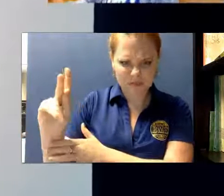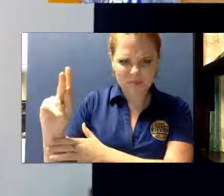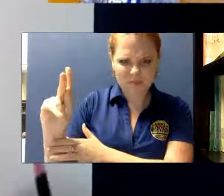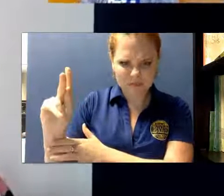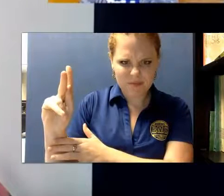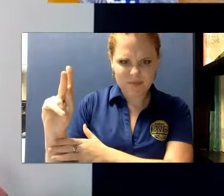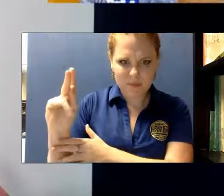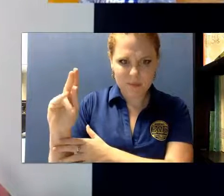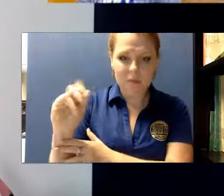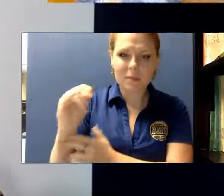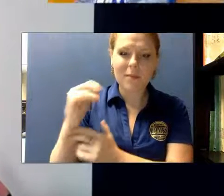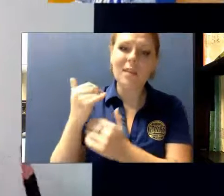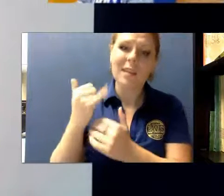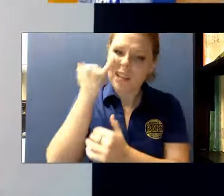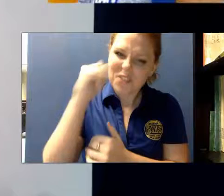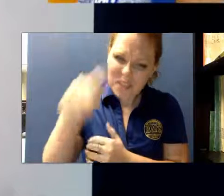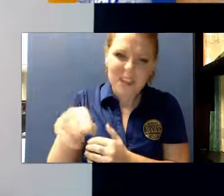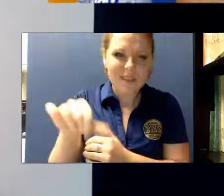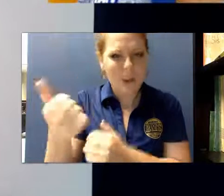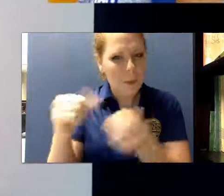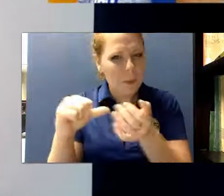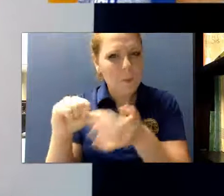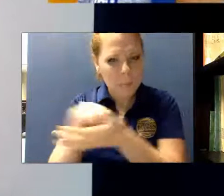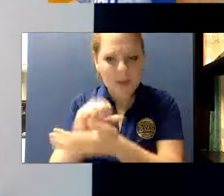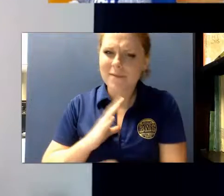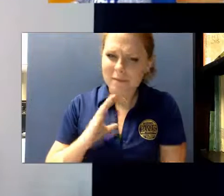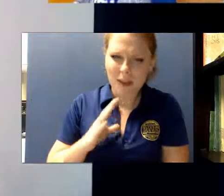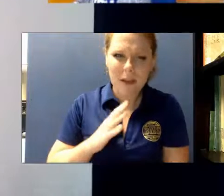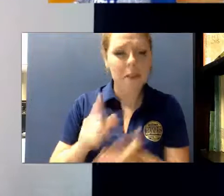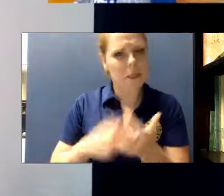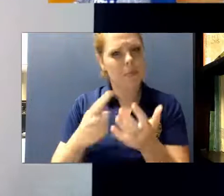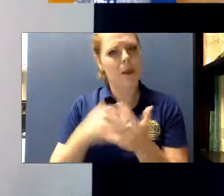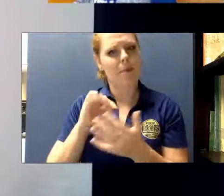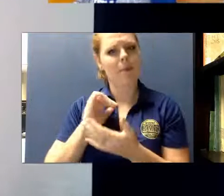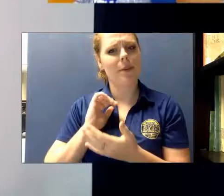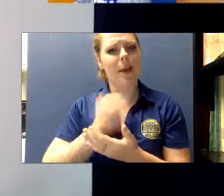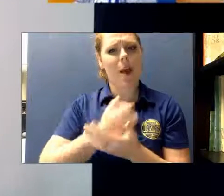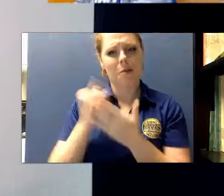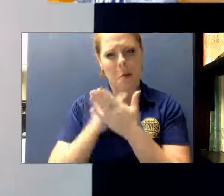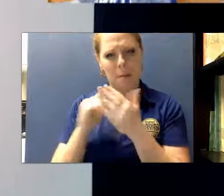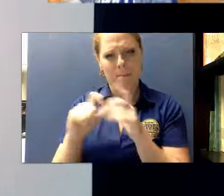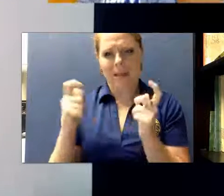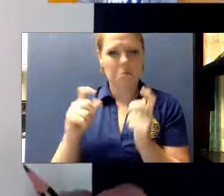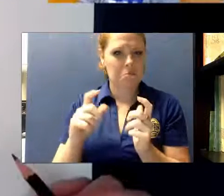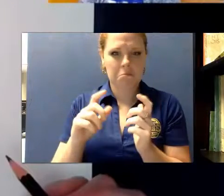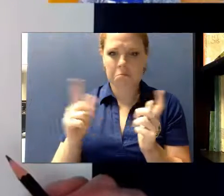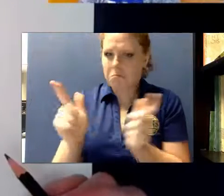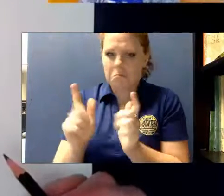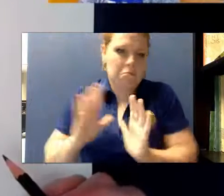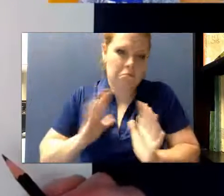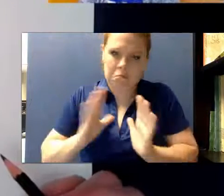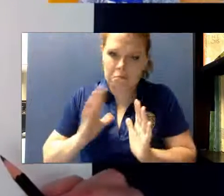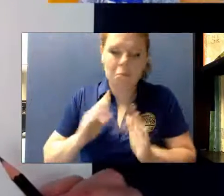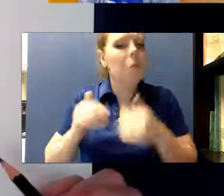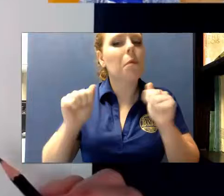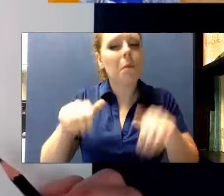have to move to a different paper, that's fine. Sometimes we make our drawings a little bigger. No big deal. We can just